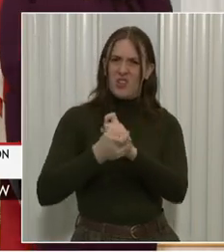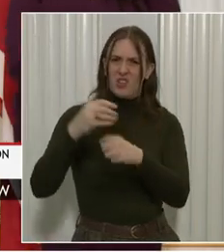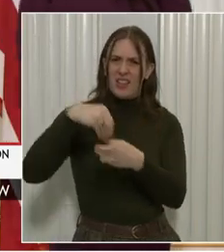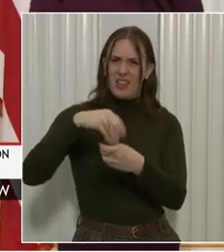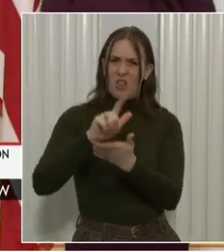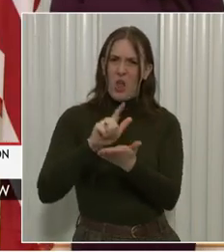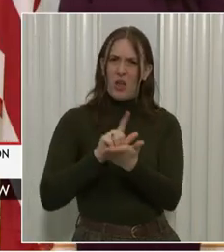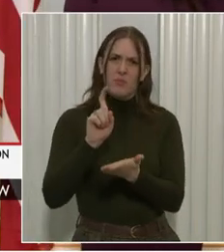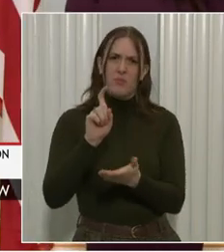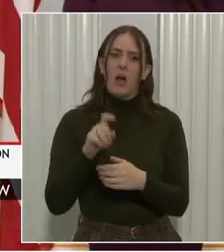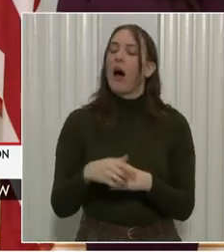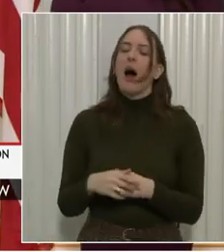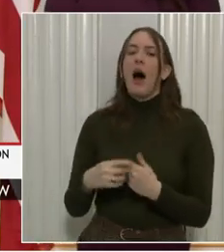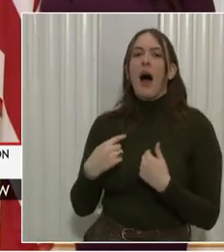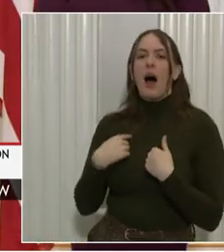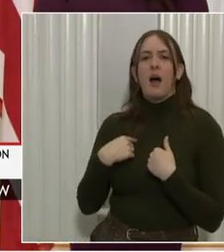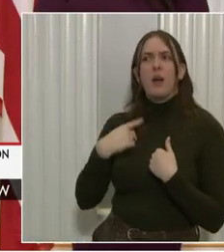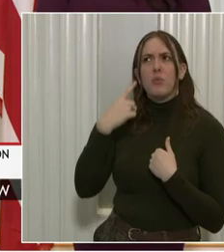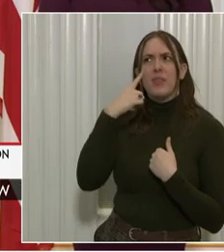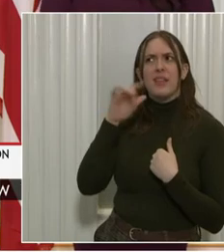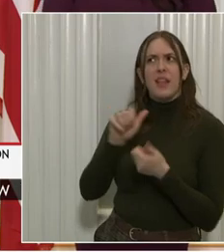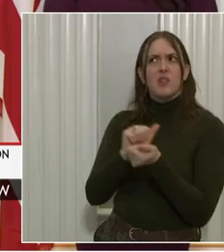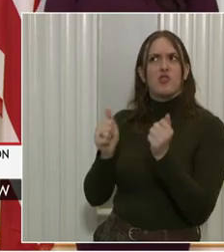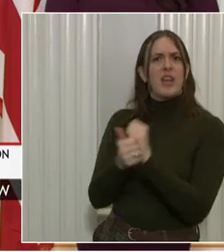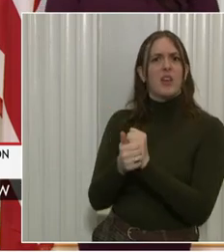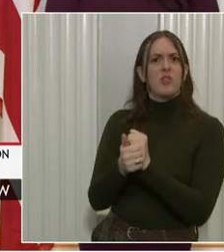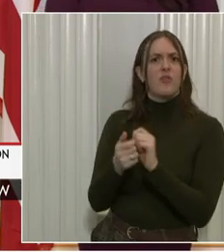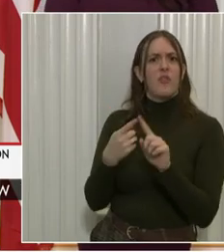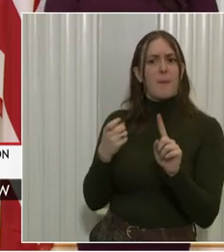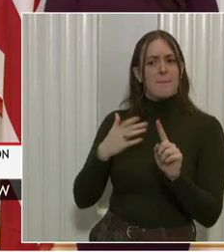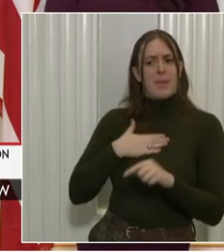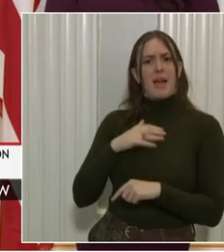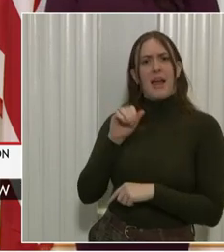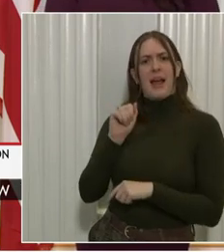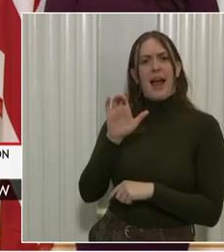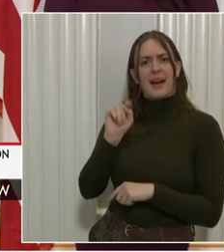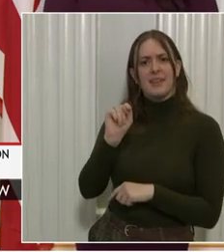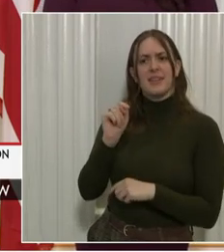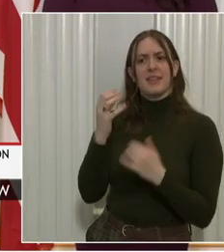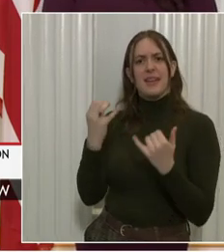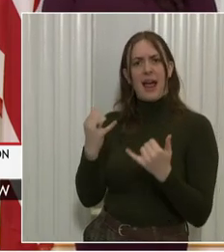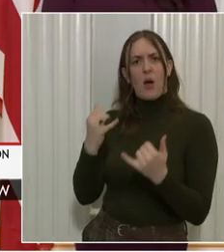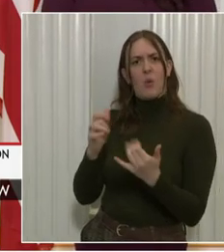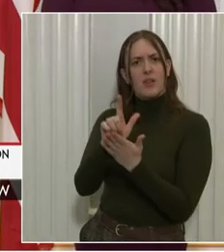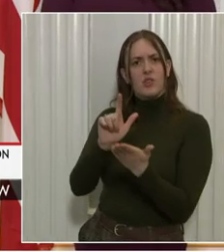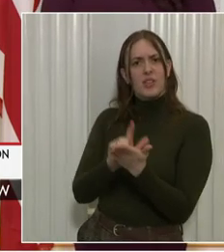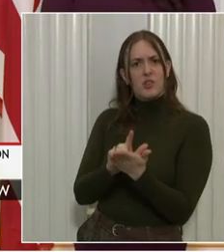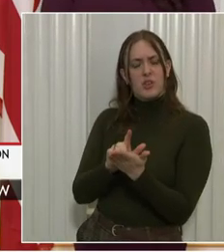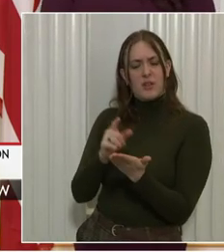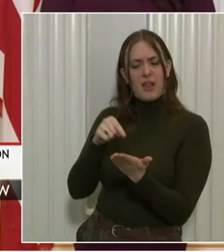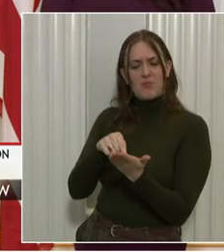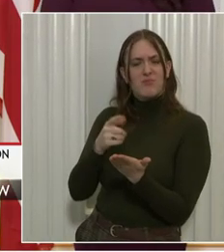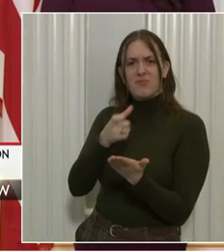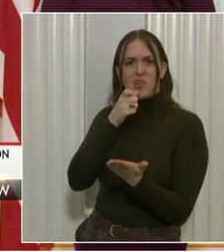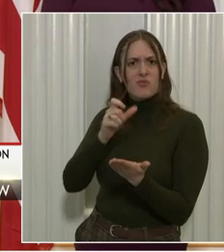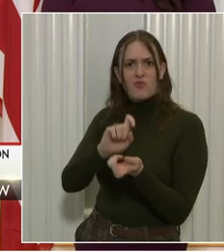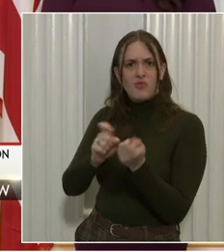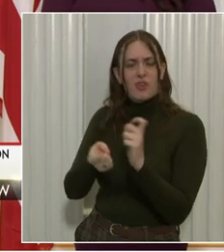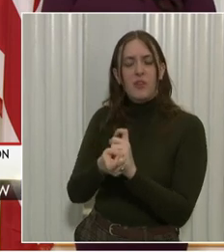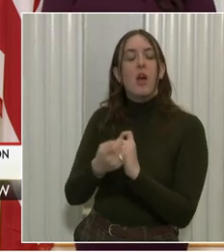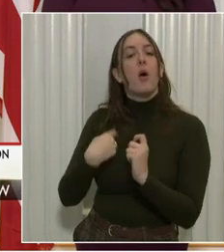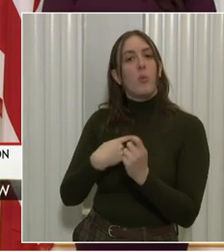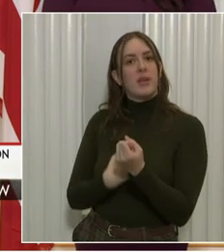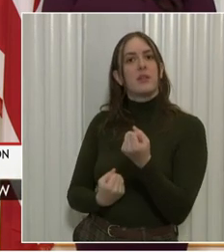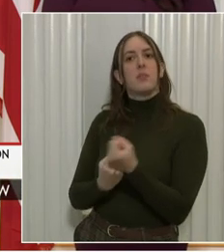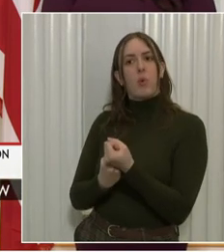from my introduction in the Act Now legislation, and we support it. We support it 100%. But more than that, the people